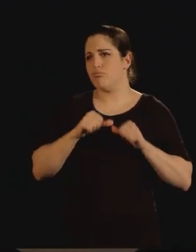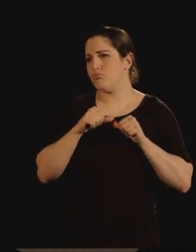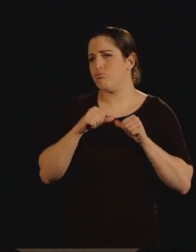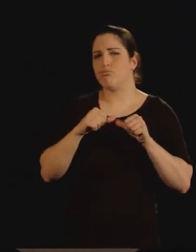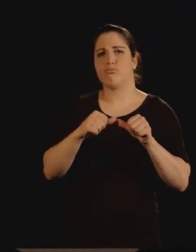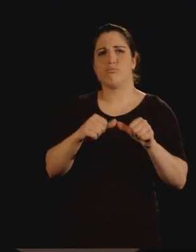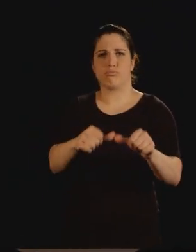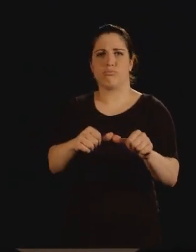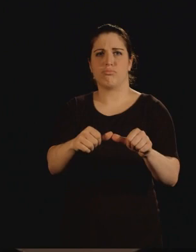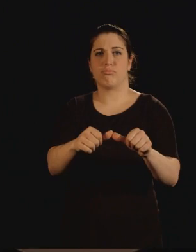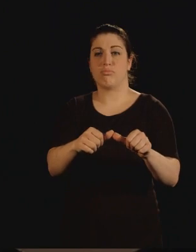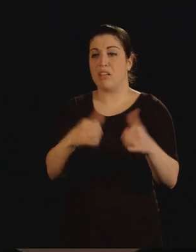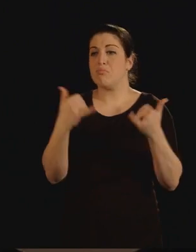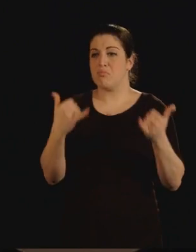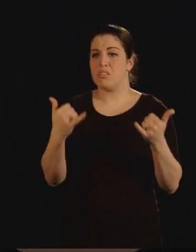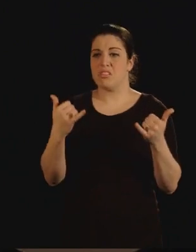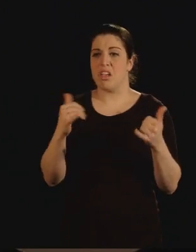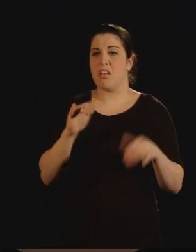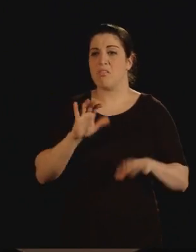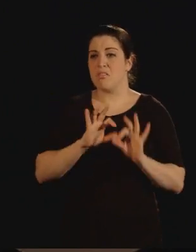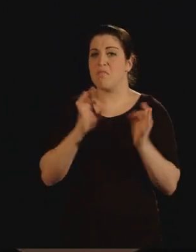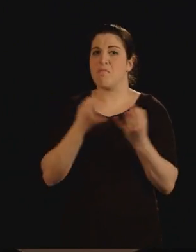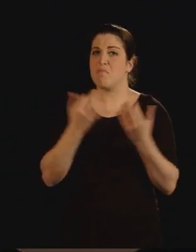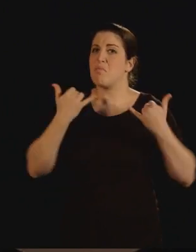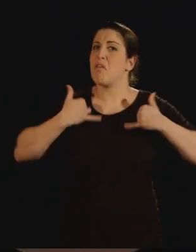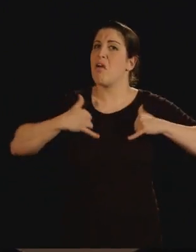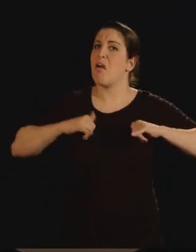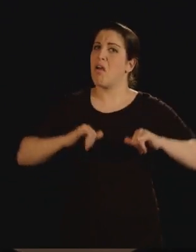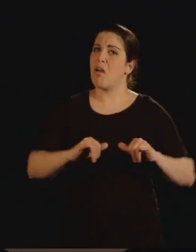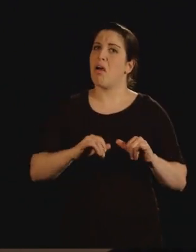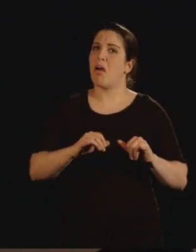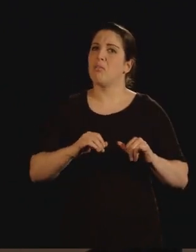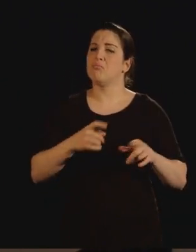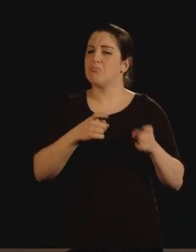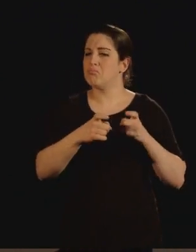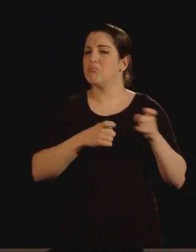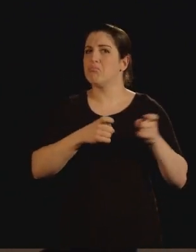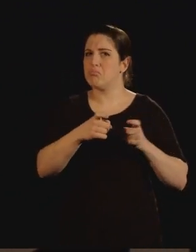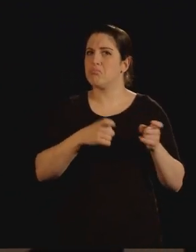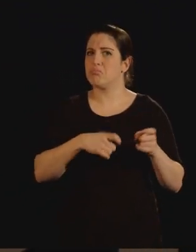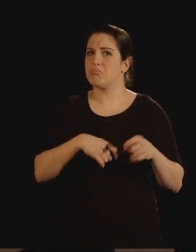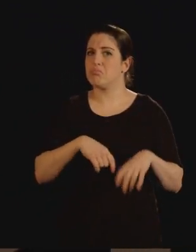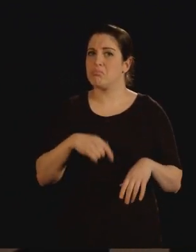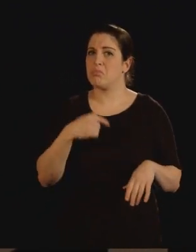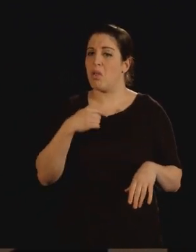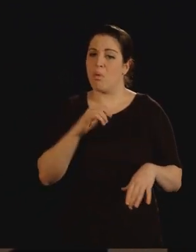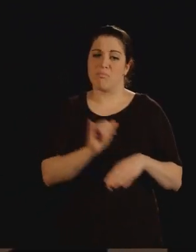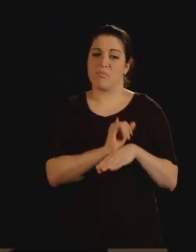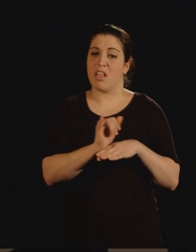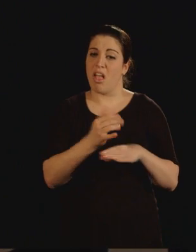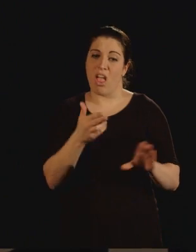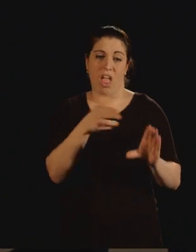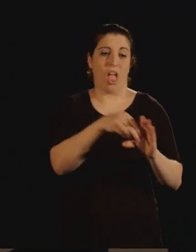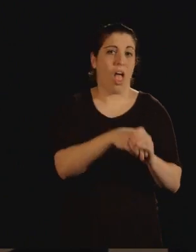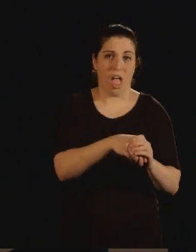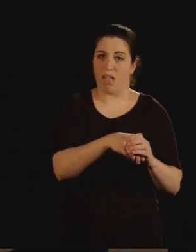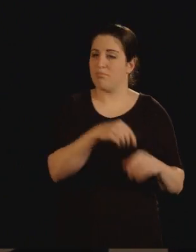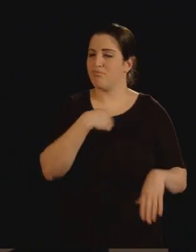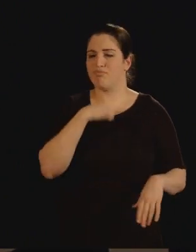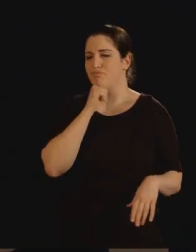today, Mary's descendants, they run the place. Well, the profession has skipped a generation with me, but you should